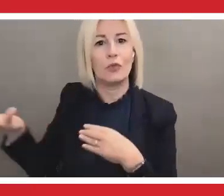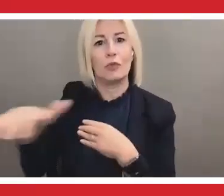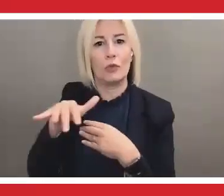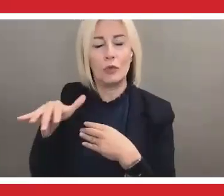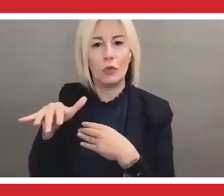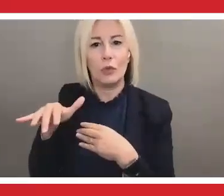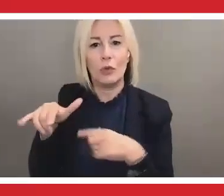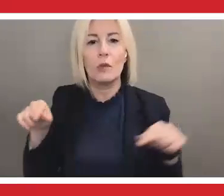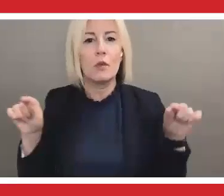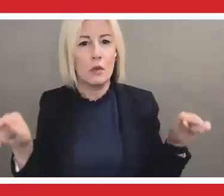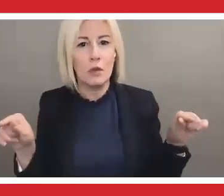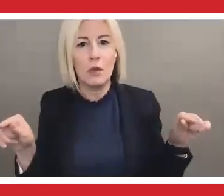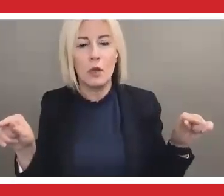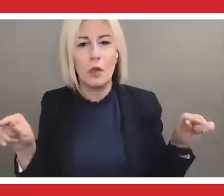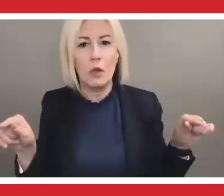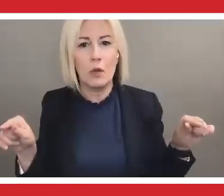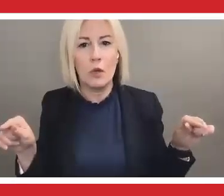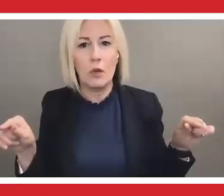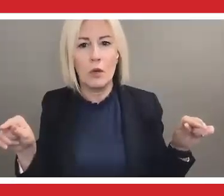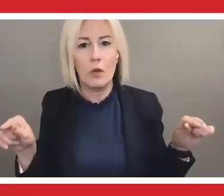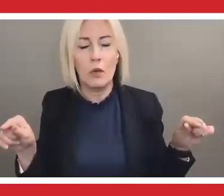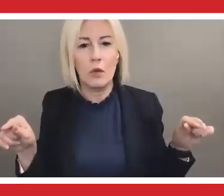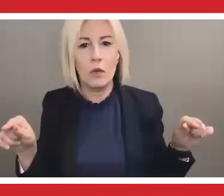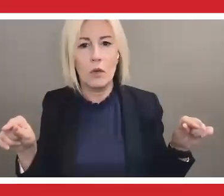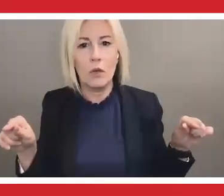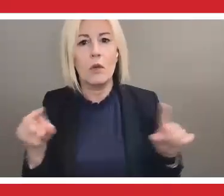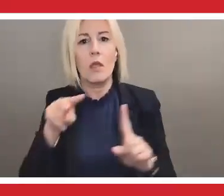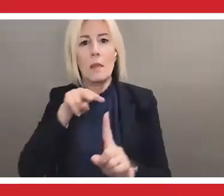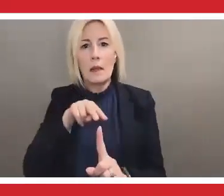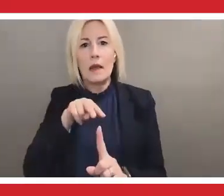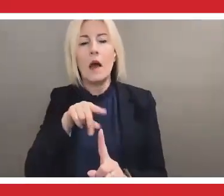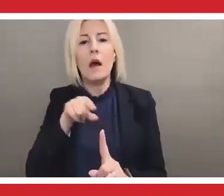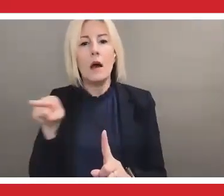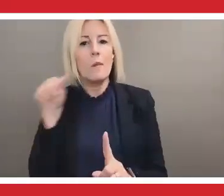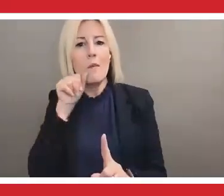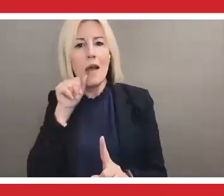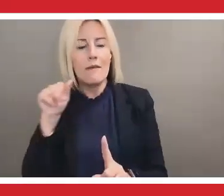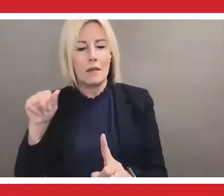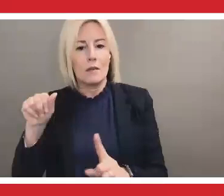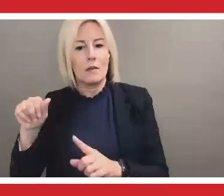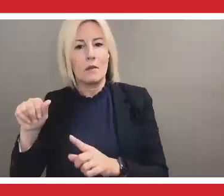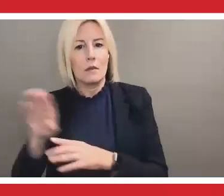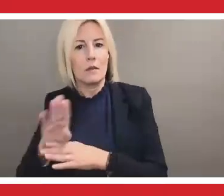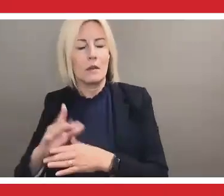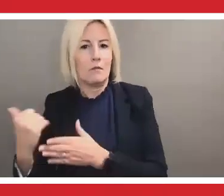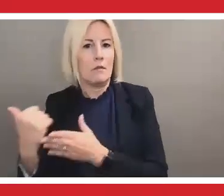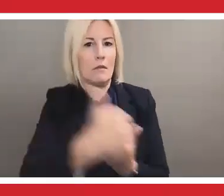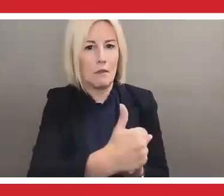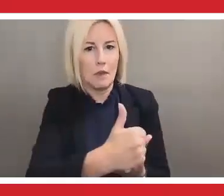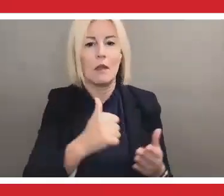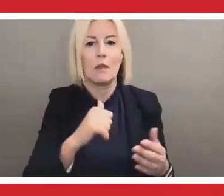strong, from this point of view, private sector was really a booster public administration in order to provide the quick